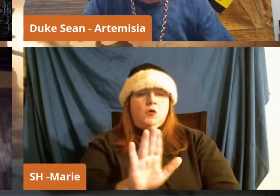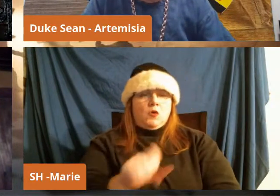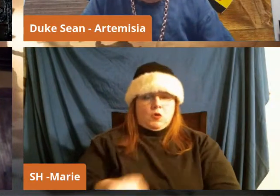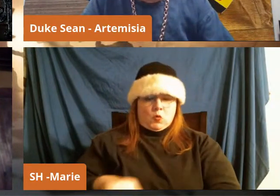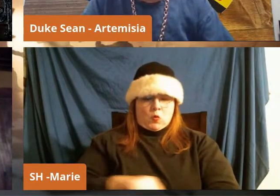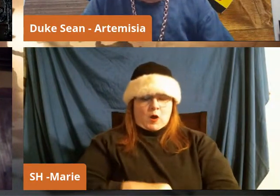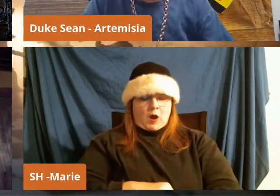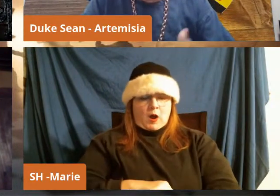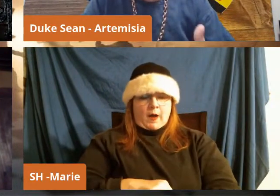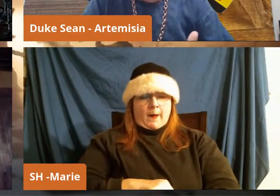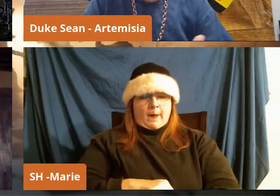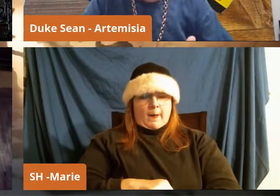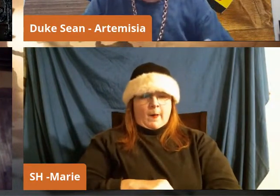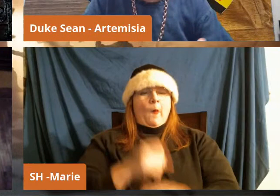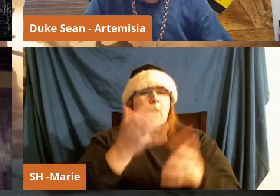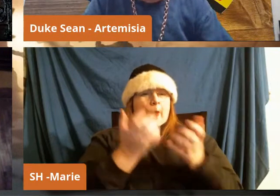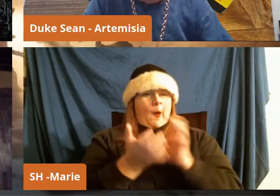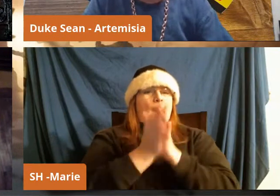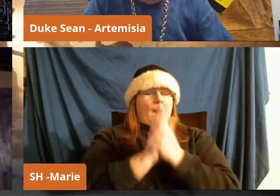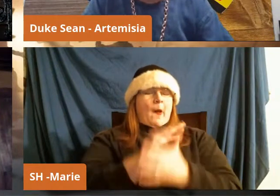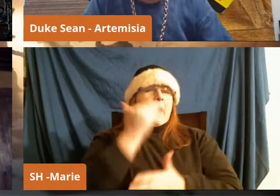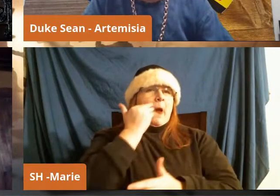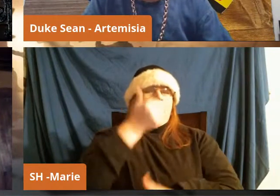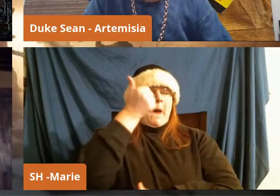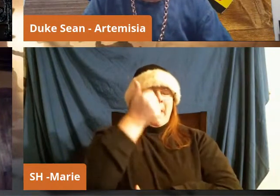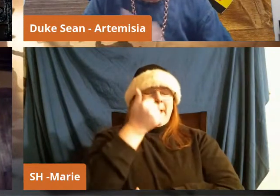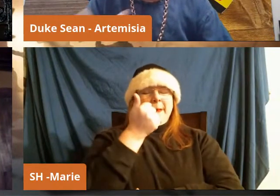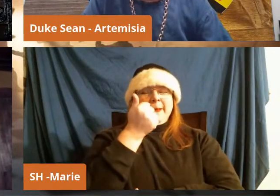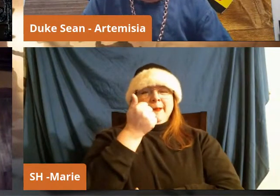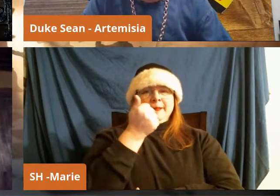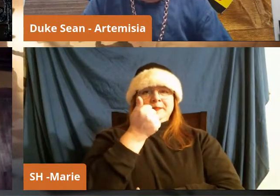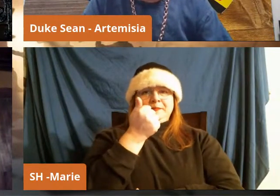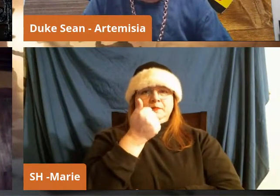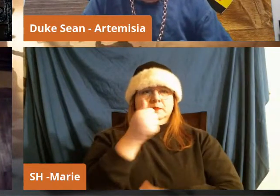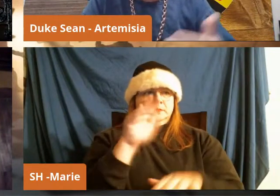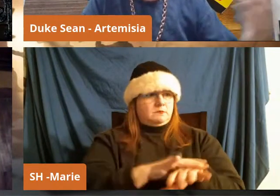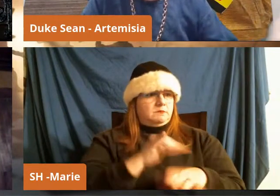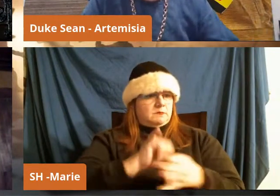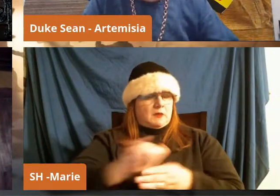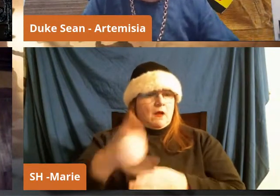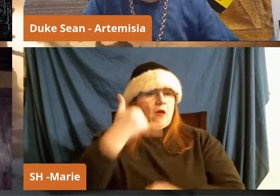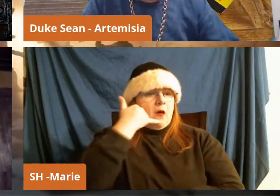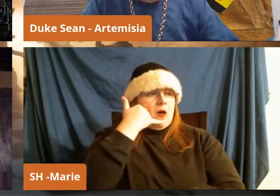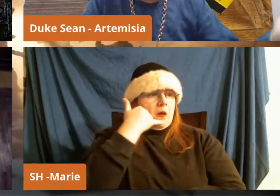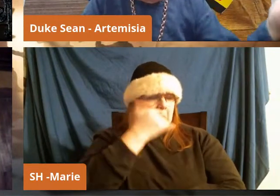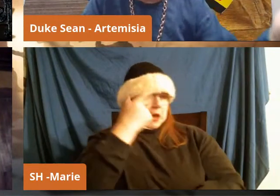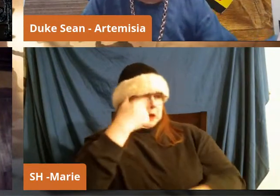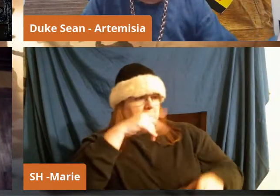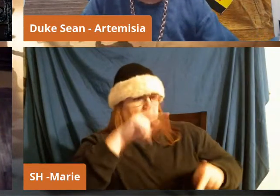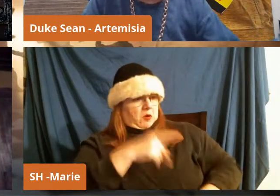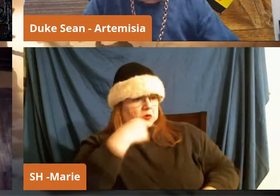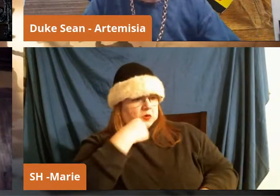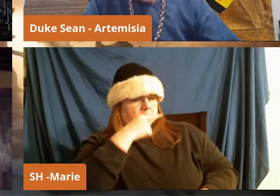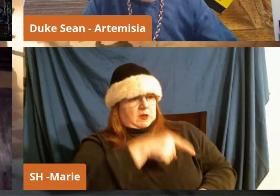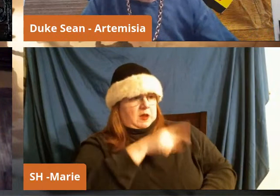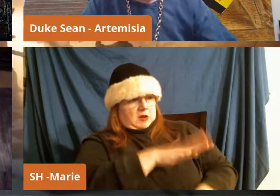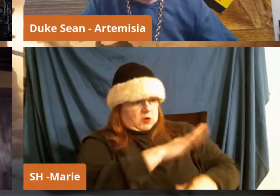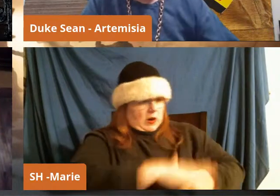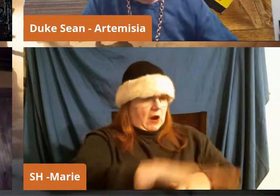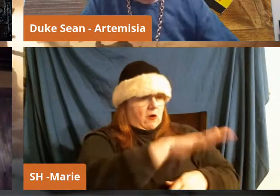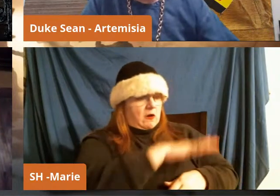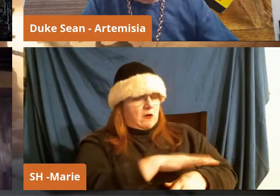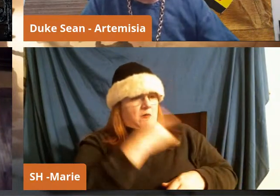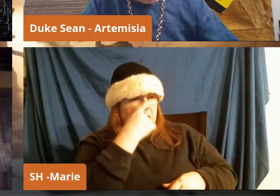squire wants to get to know better. Just call them up and say, hey, my guy's going to be in your